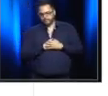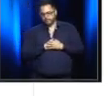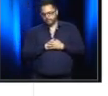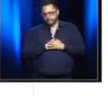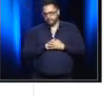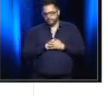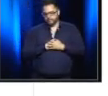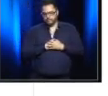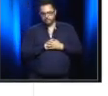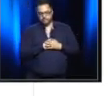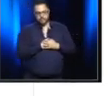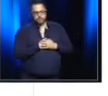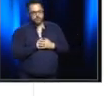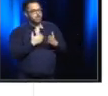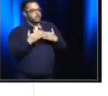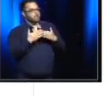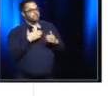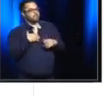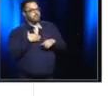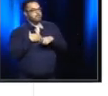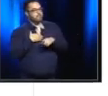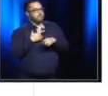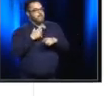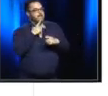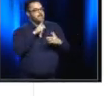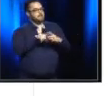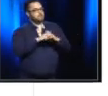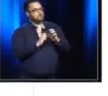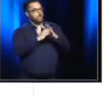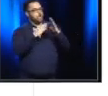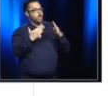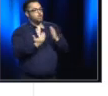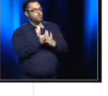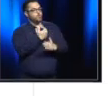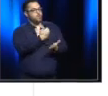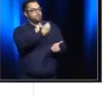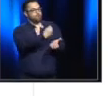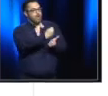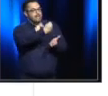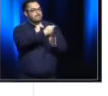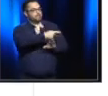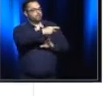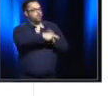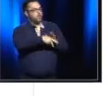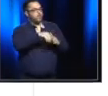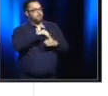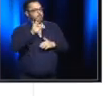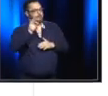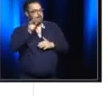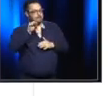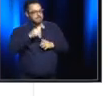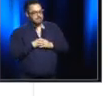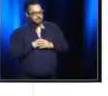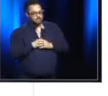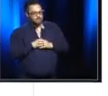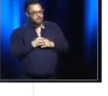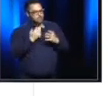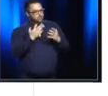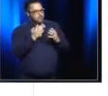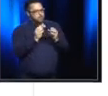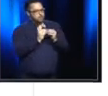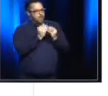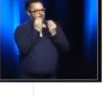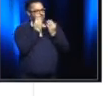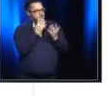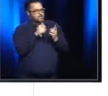So what Harry did was institute a new branding program in the 90s so that we could get some information about these really key demographic parameters that